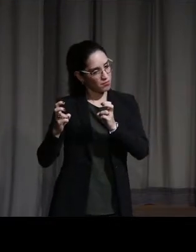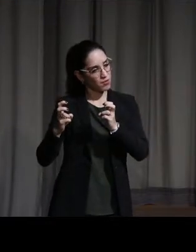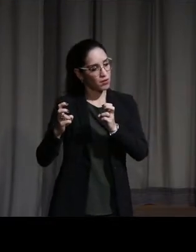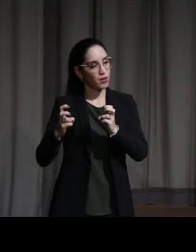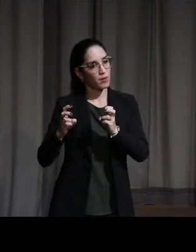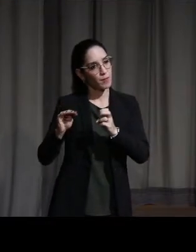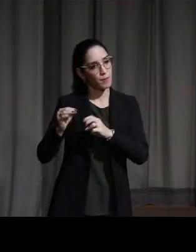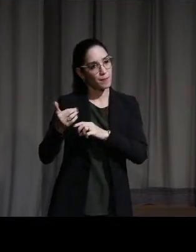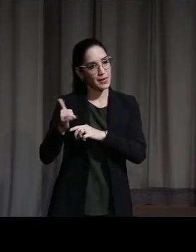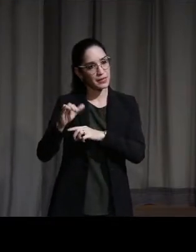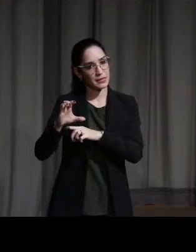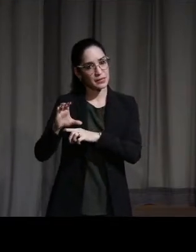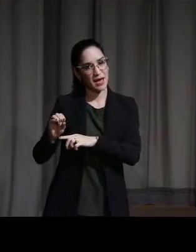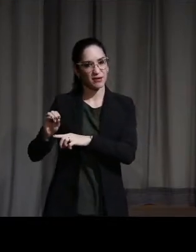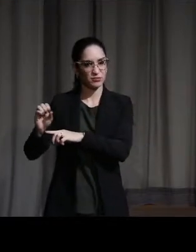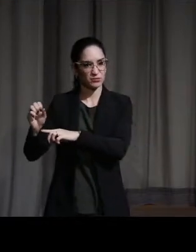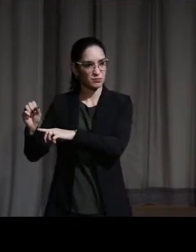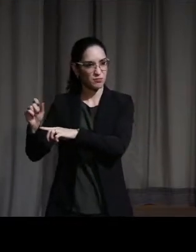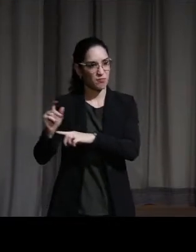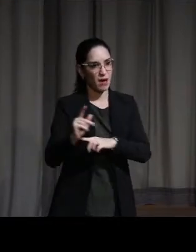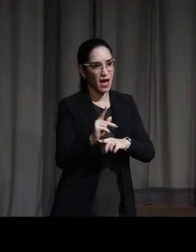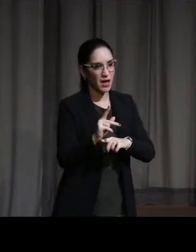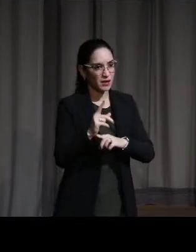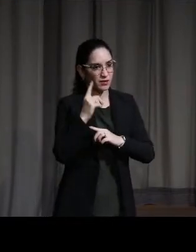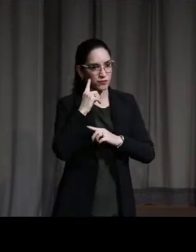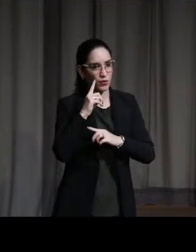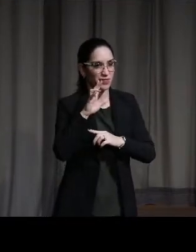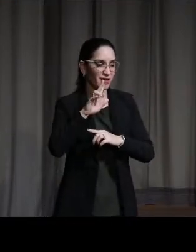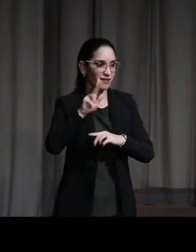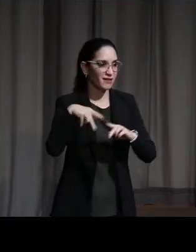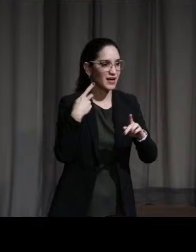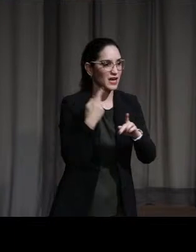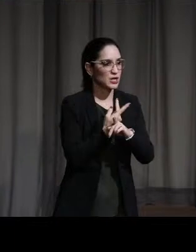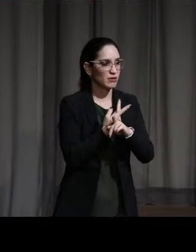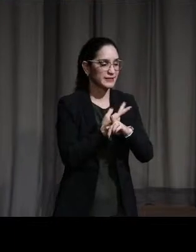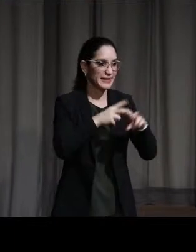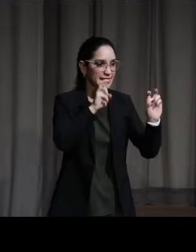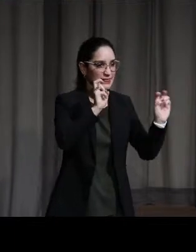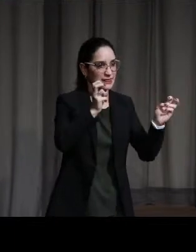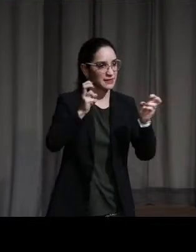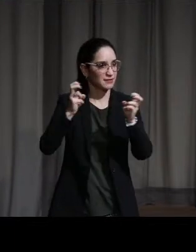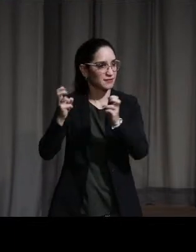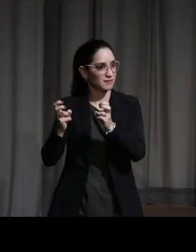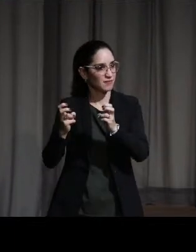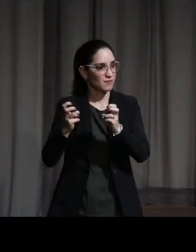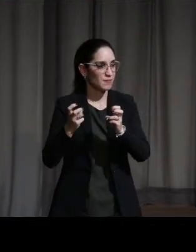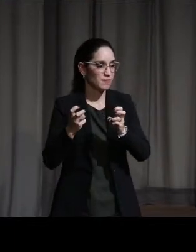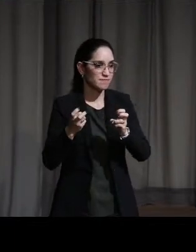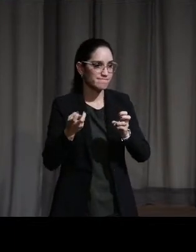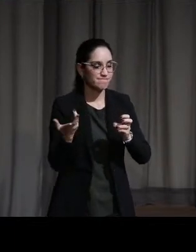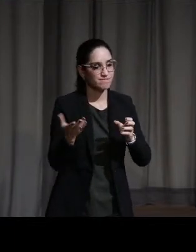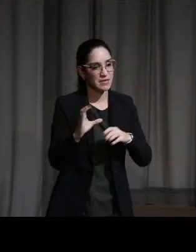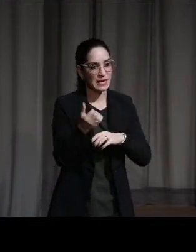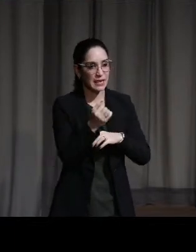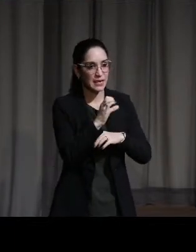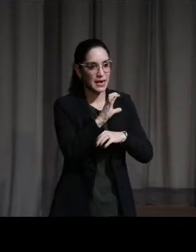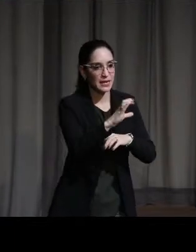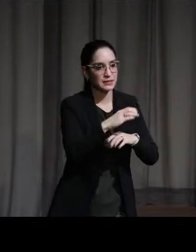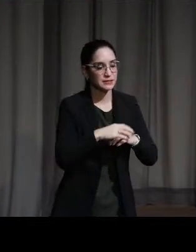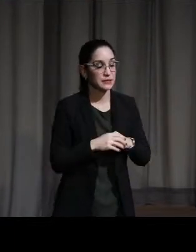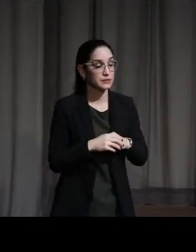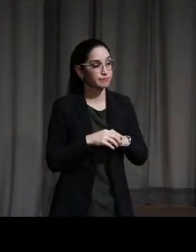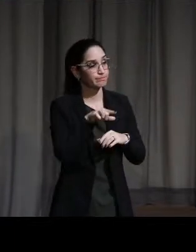see Mariano's return to these classic themes that he was so interested, like Susana y los Muchachos, like Susana and